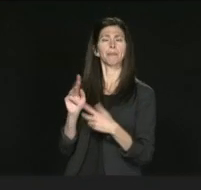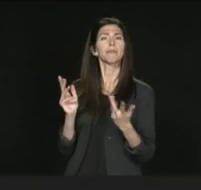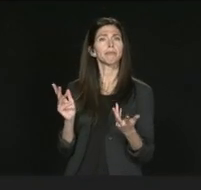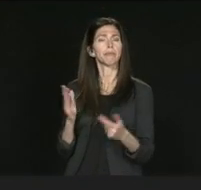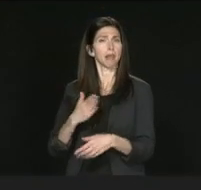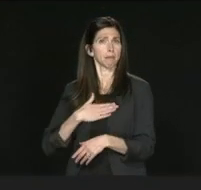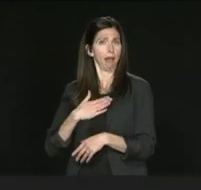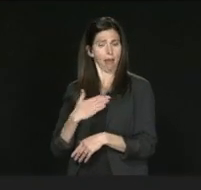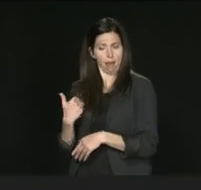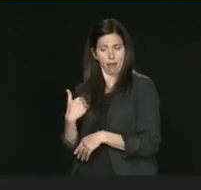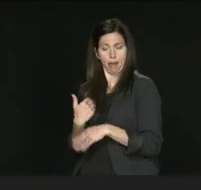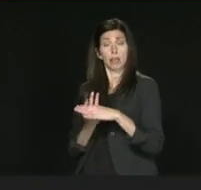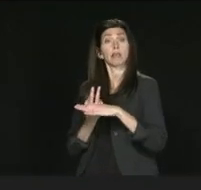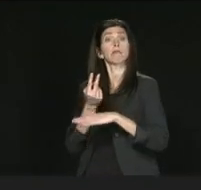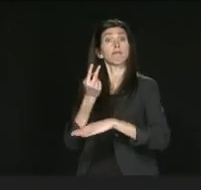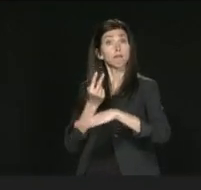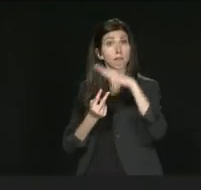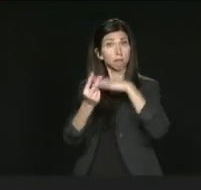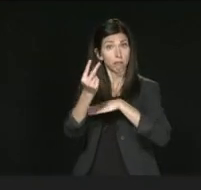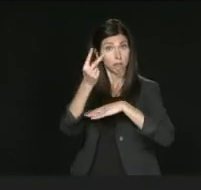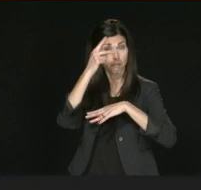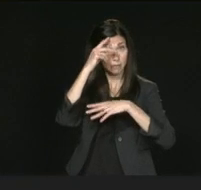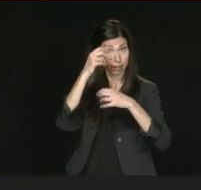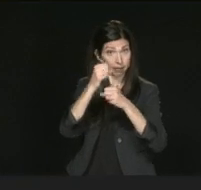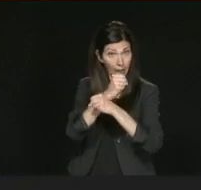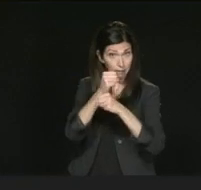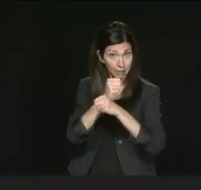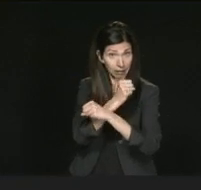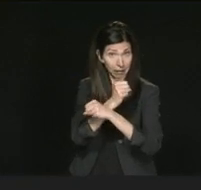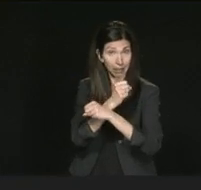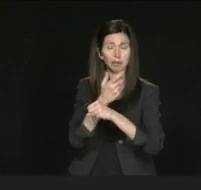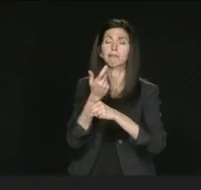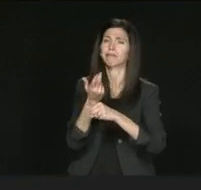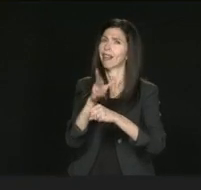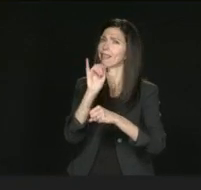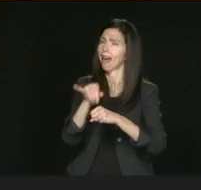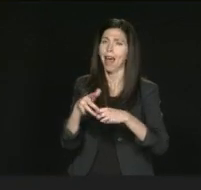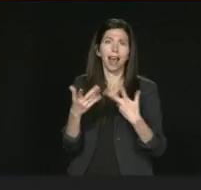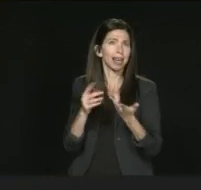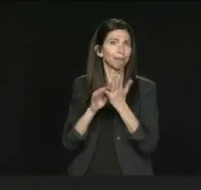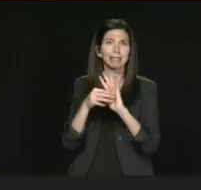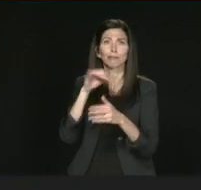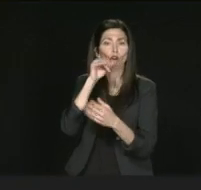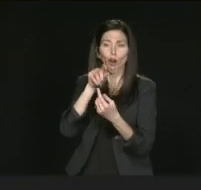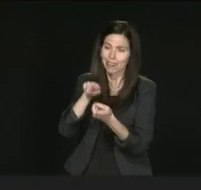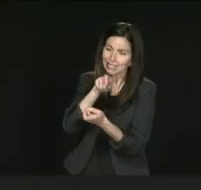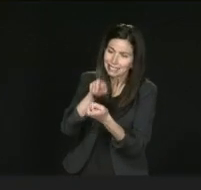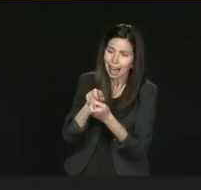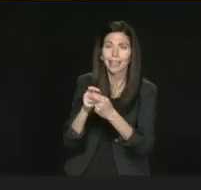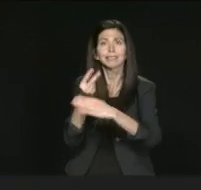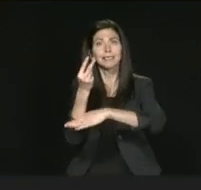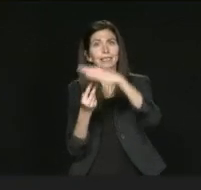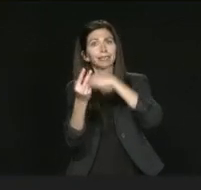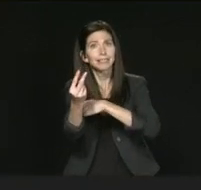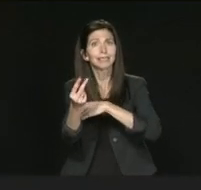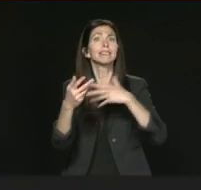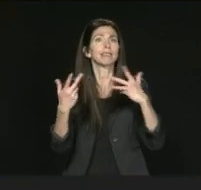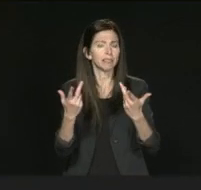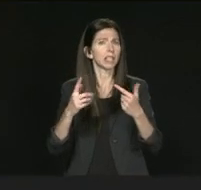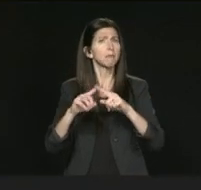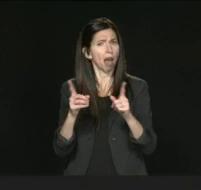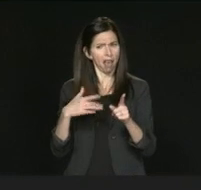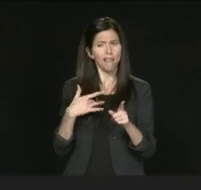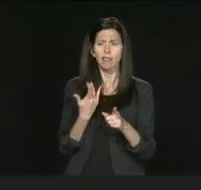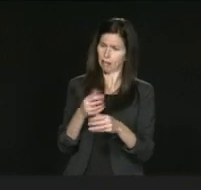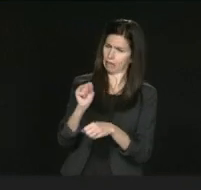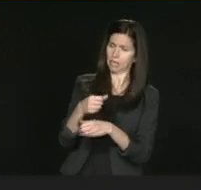looking at what might happen. So again, these are not exact numbers, but they're in the right kind of ballpark, whether it's 3,800 or, you know, just close